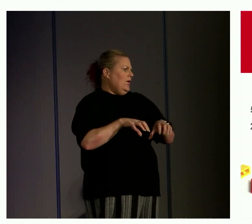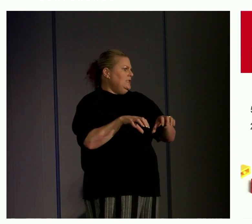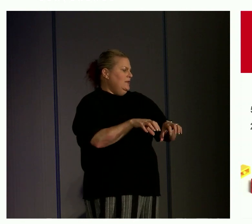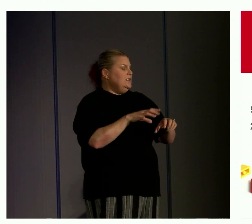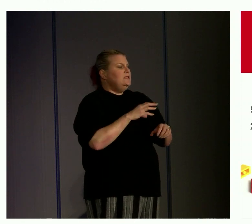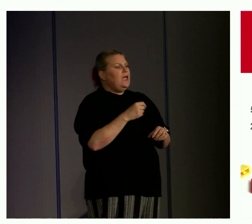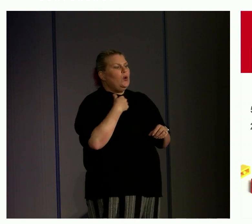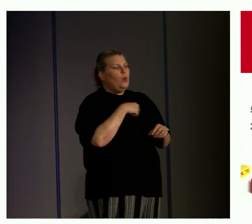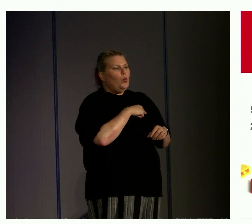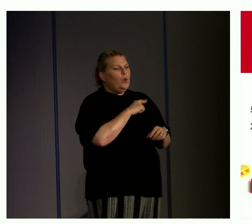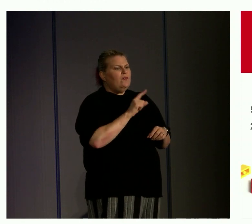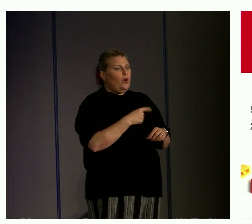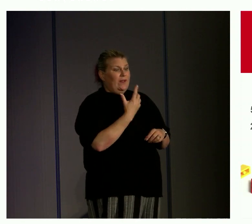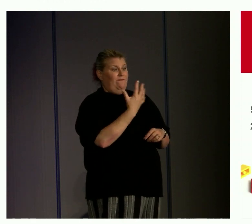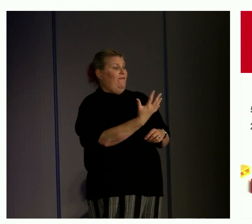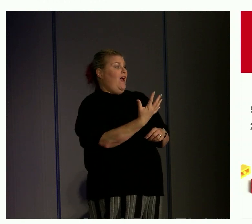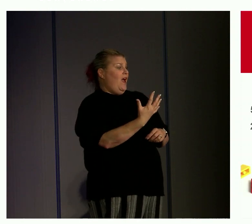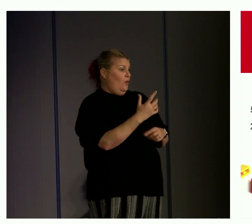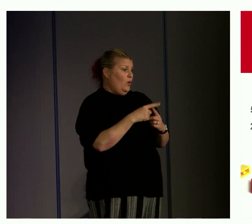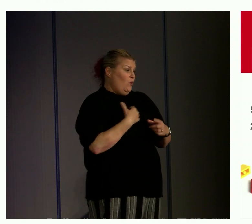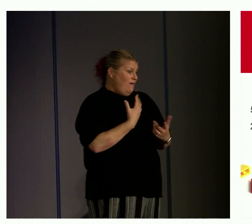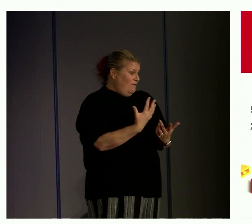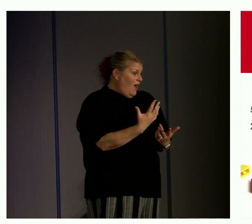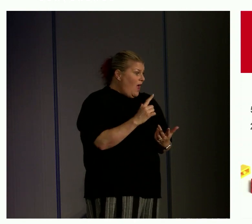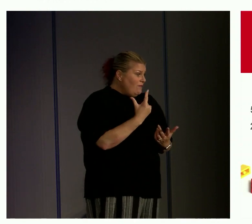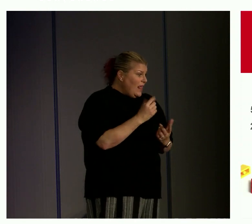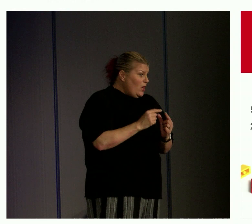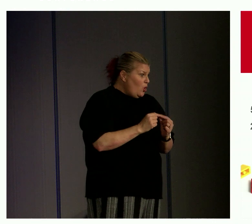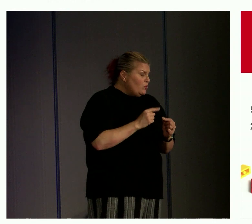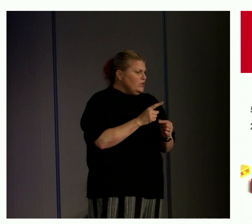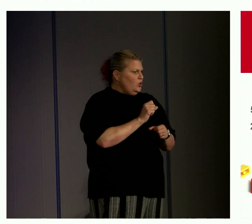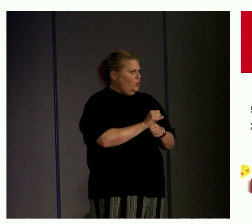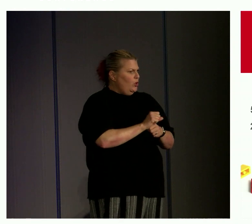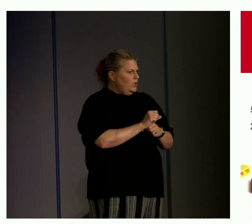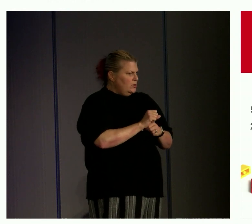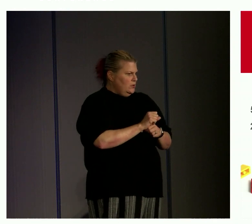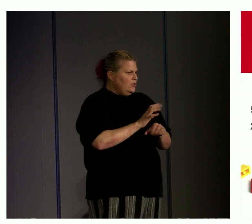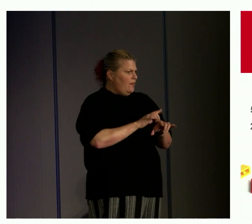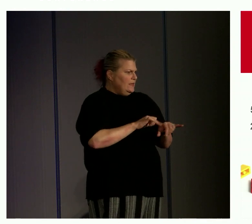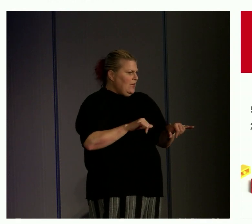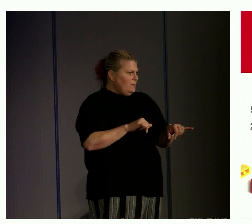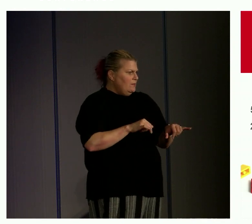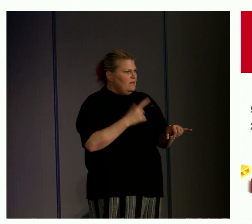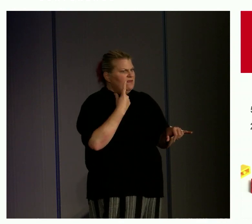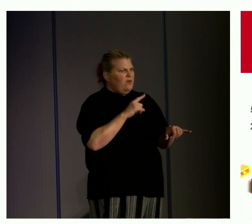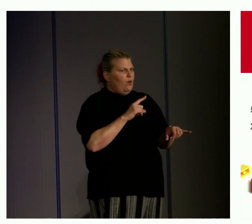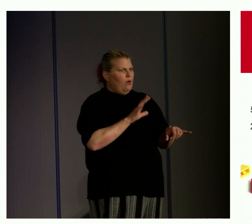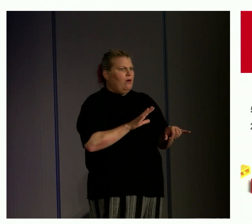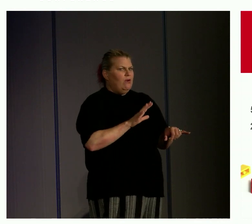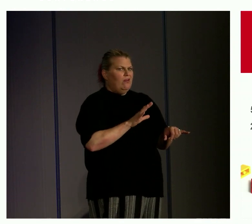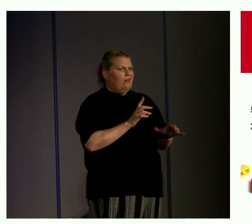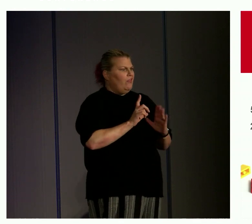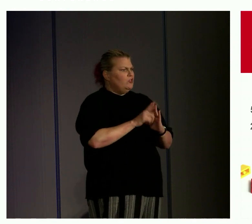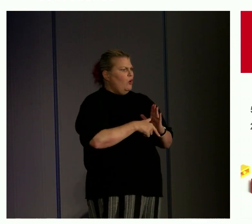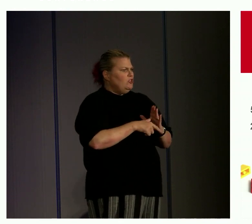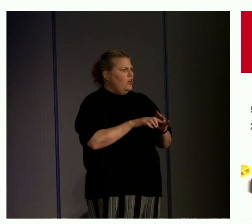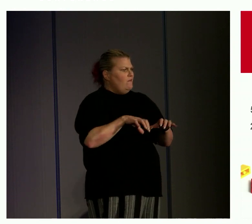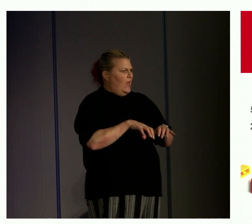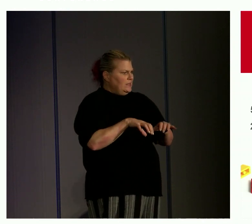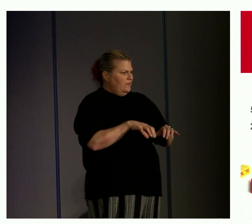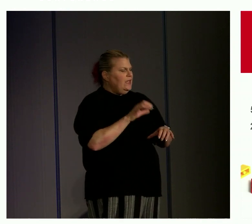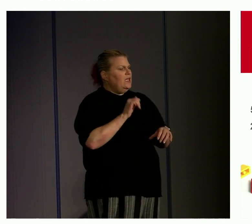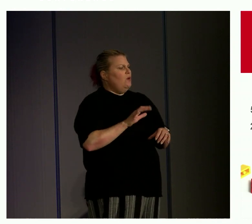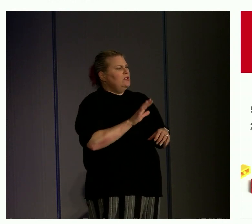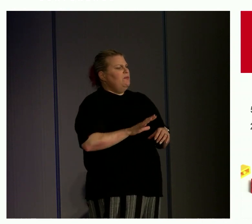with only 5 LEGO bricks like that, you have worked at the same time for about the duration of the activity, which